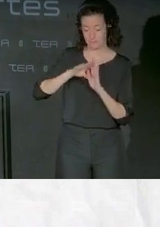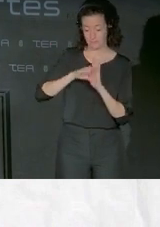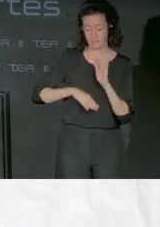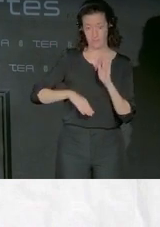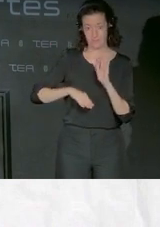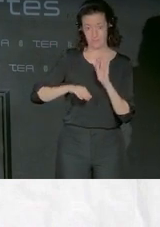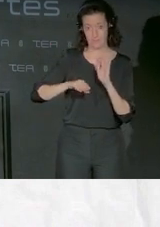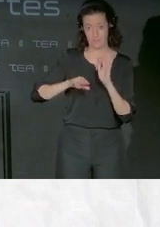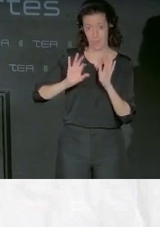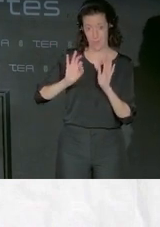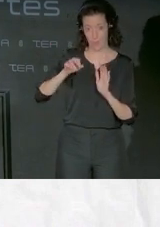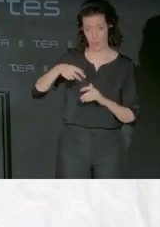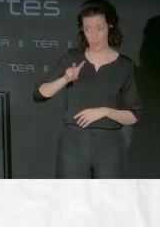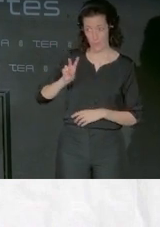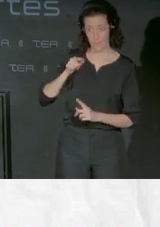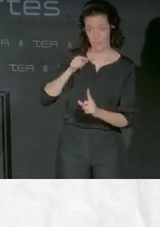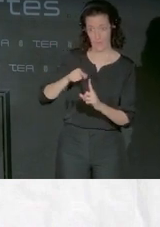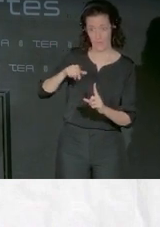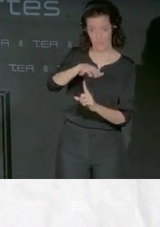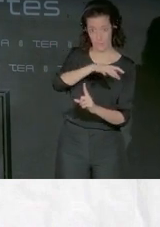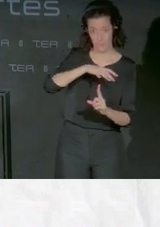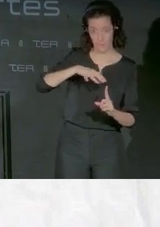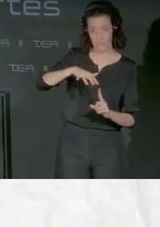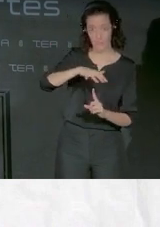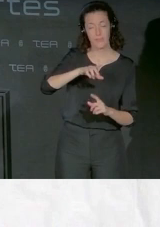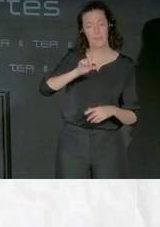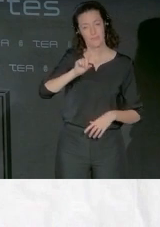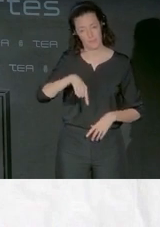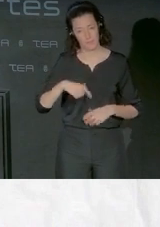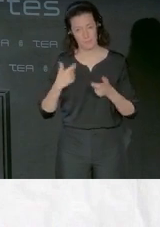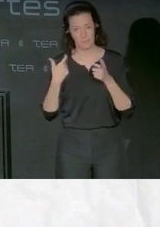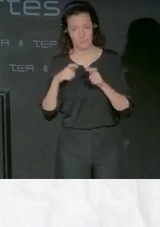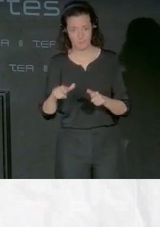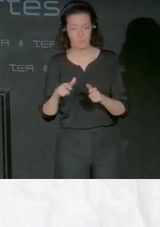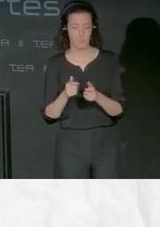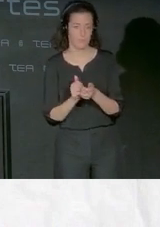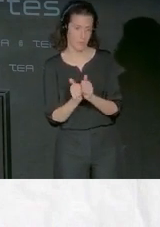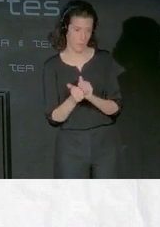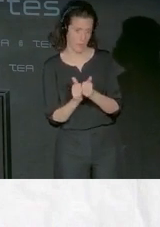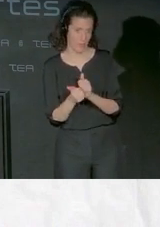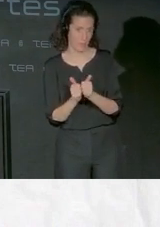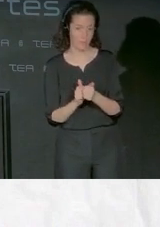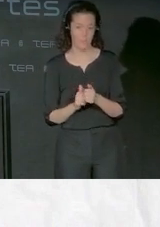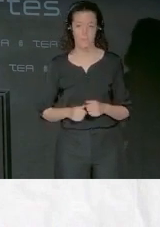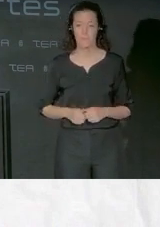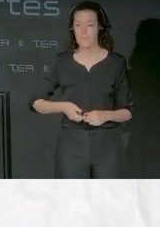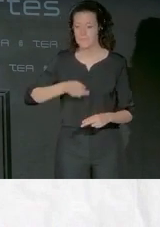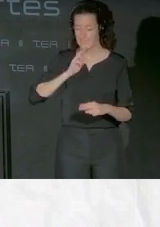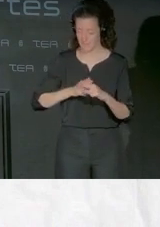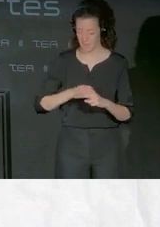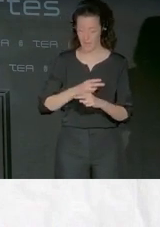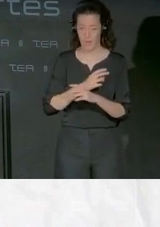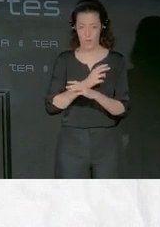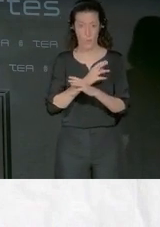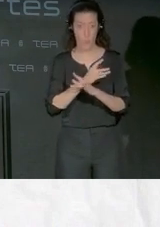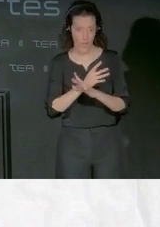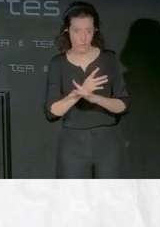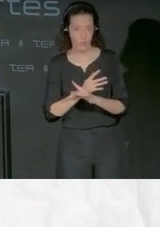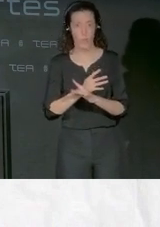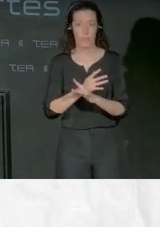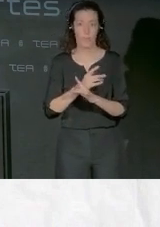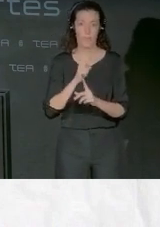Protection, and the video game sector itself. So they are initiating huge game jams that engage with more than 130 million people and